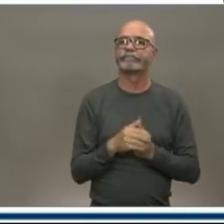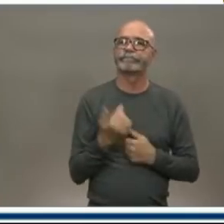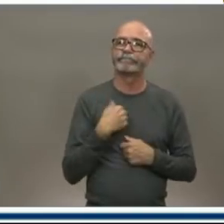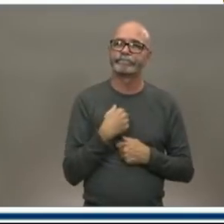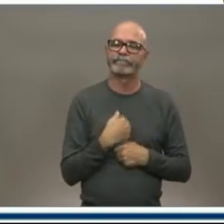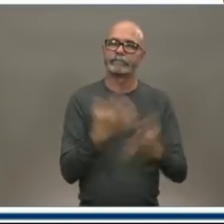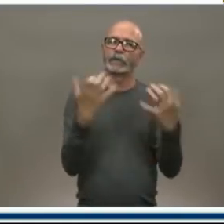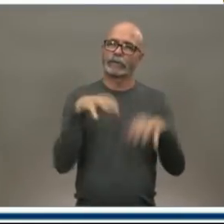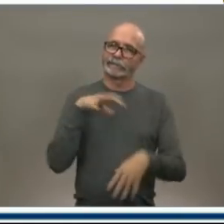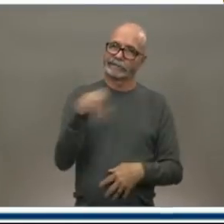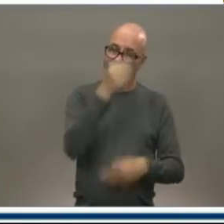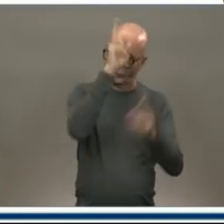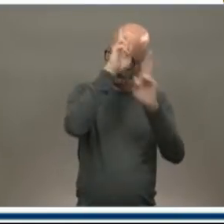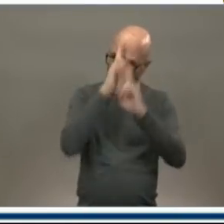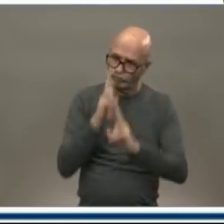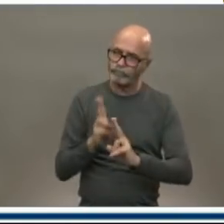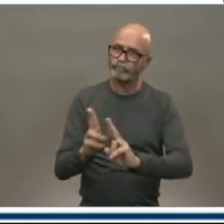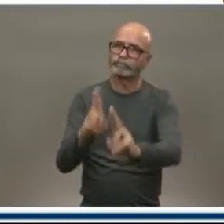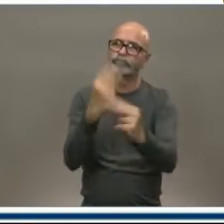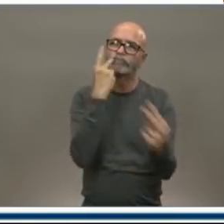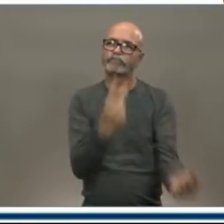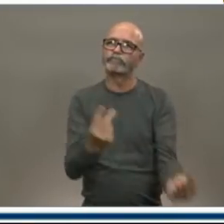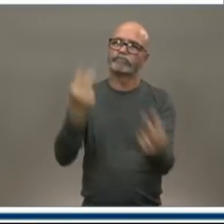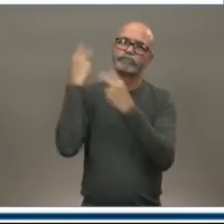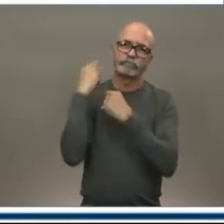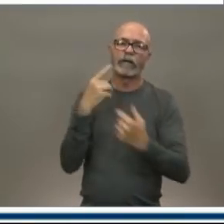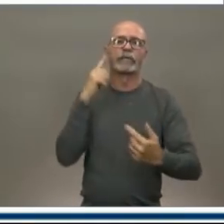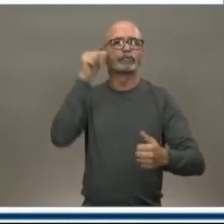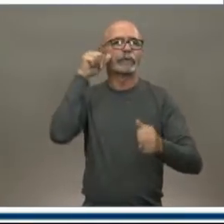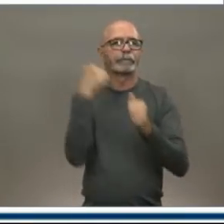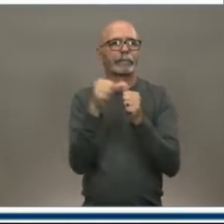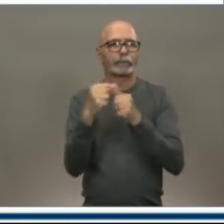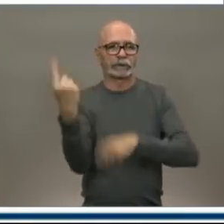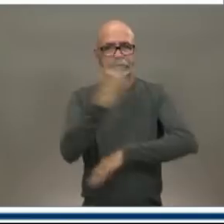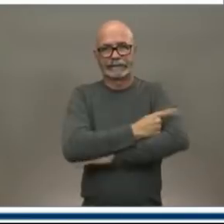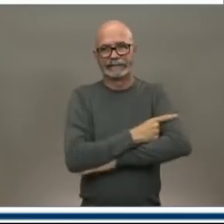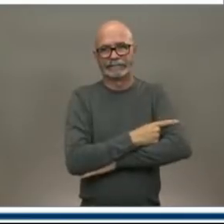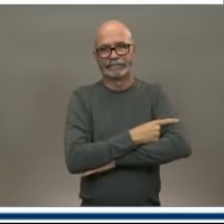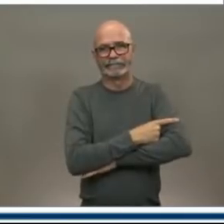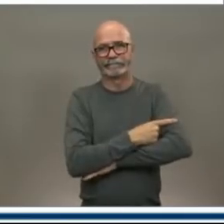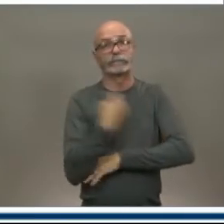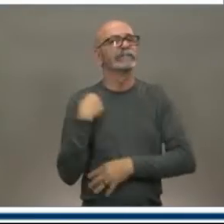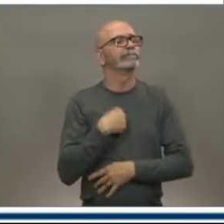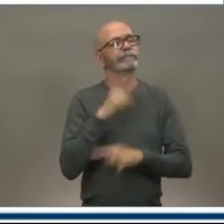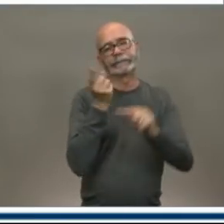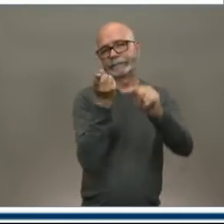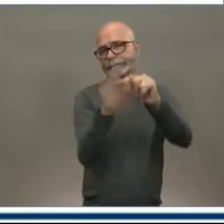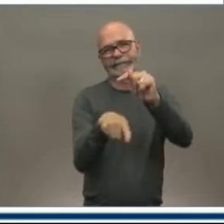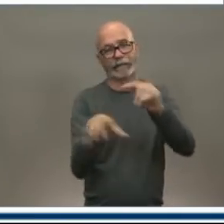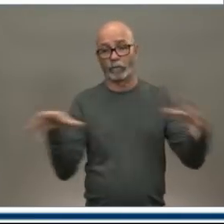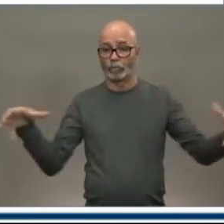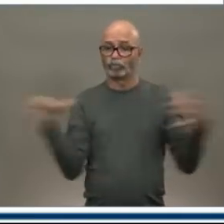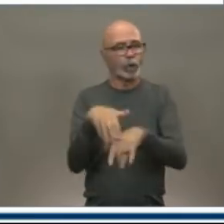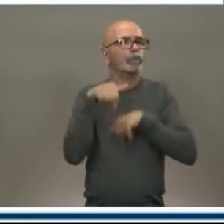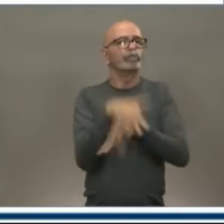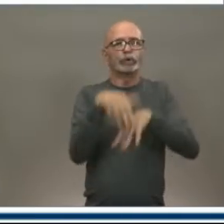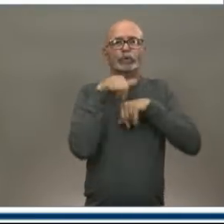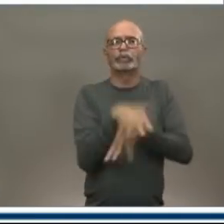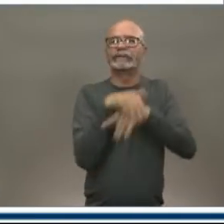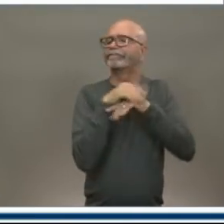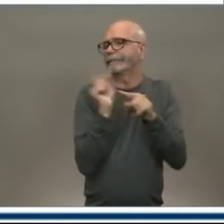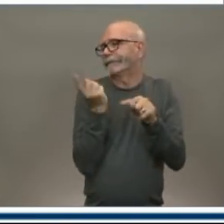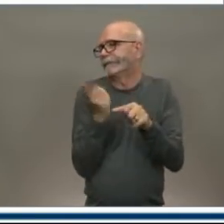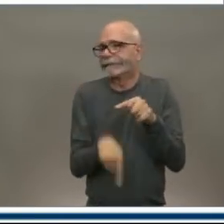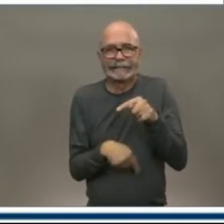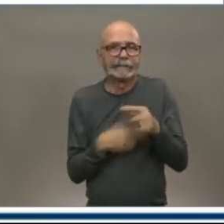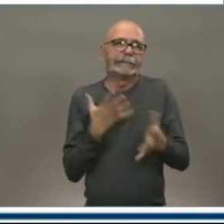Ceremonies will look very different this year. We won't be able to gather or follow a parade, but I hope veterans and their families will take comfort in knowing that